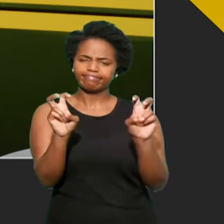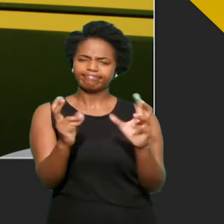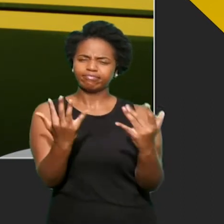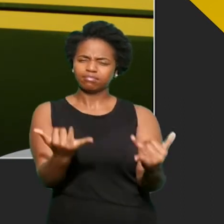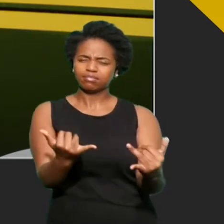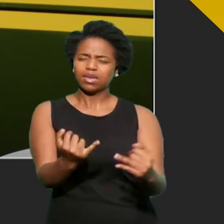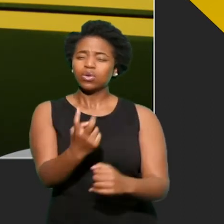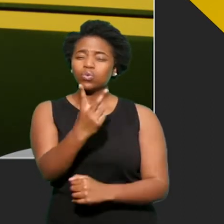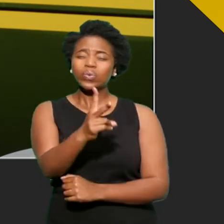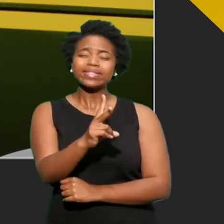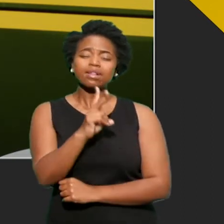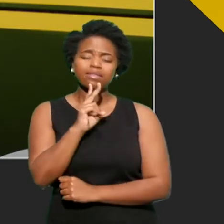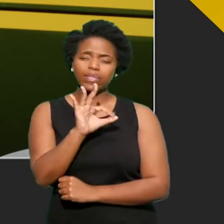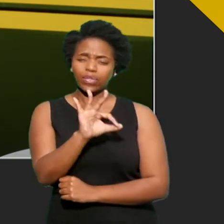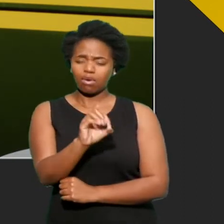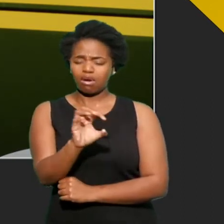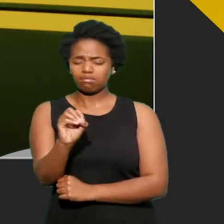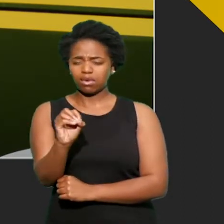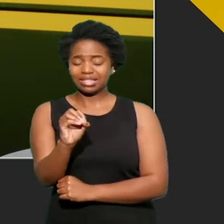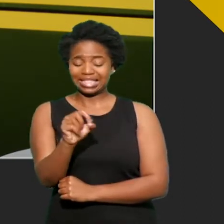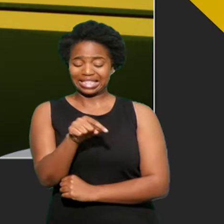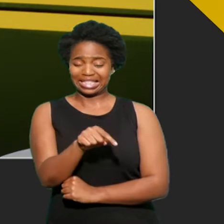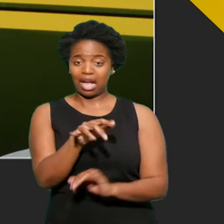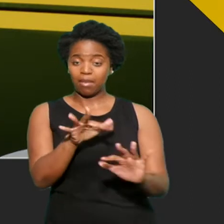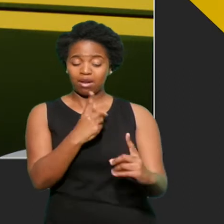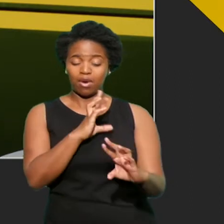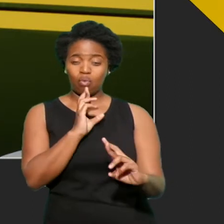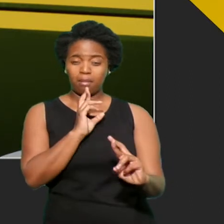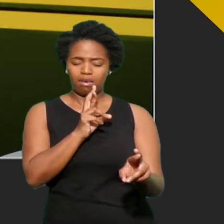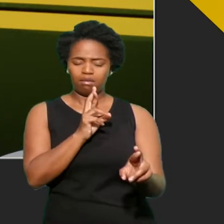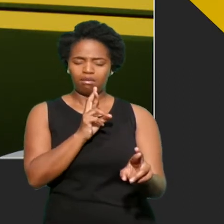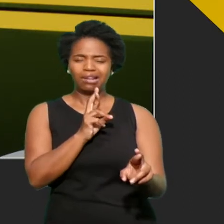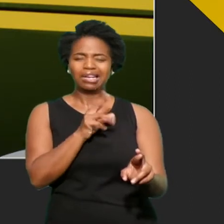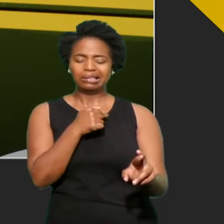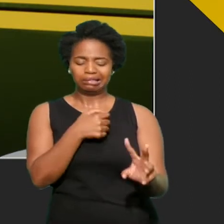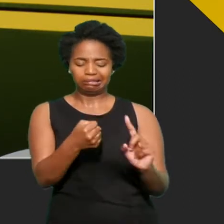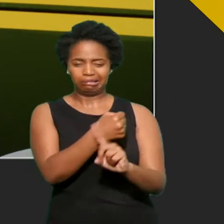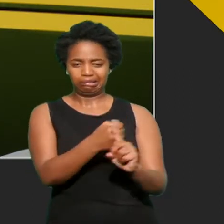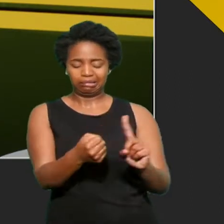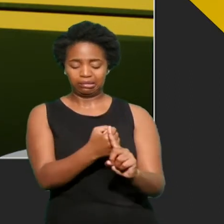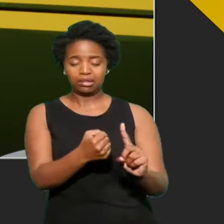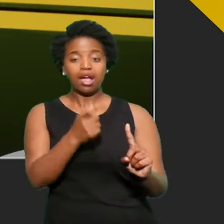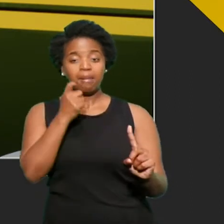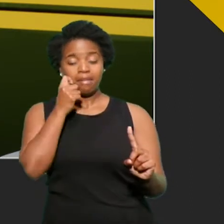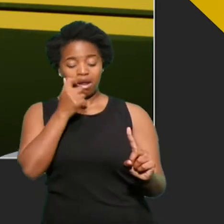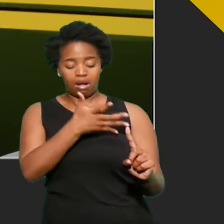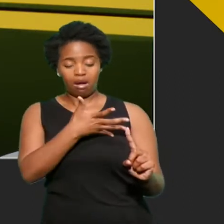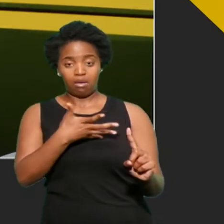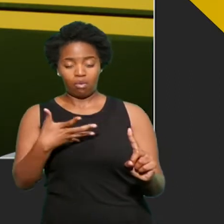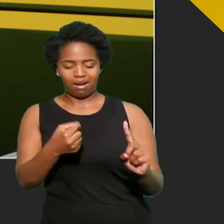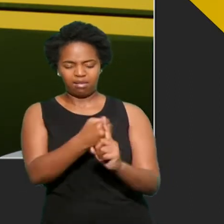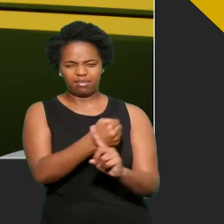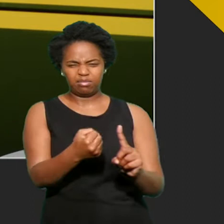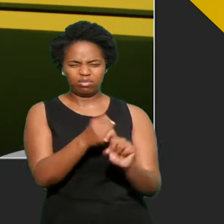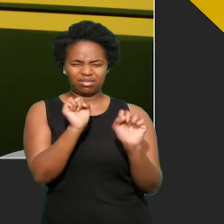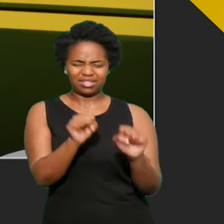saw 2,300 complaints come in, of course, and this is gender-based violence complaints that came through the first week of the lockdown. Even though